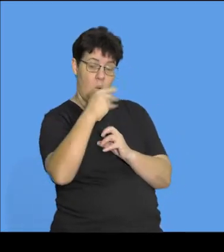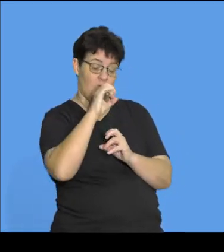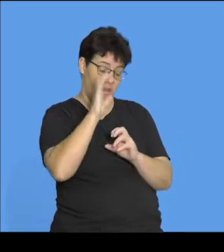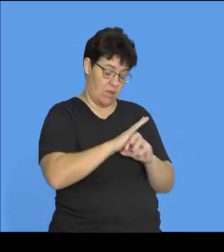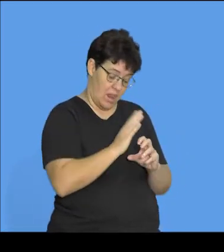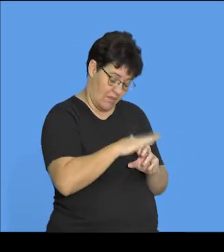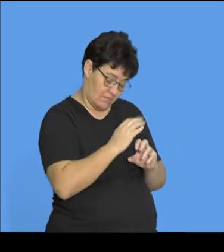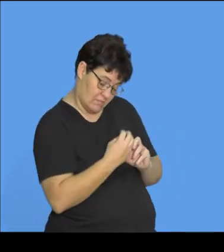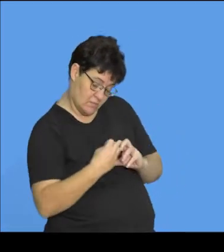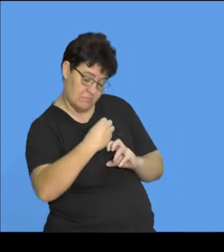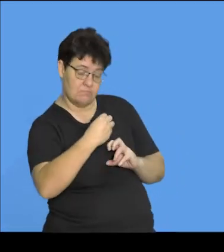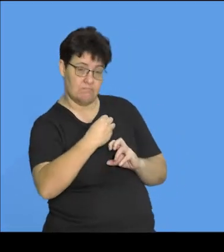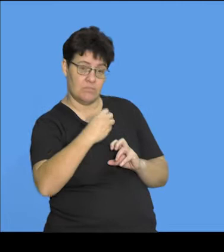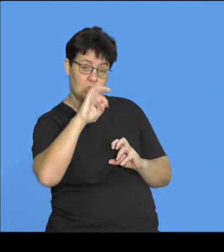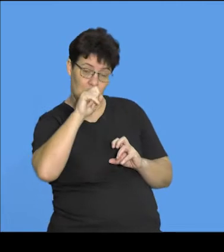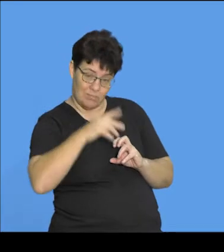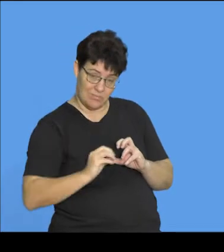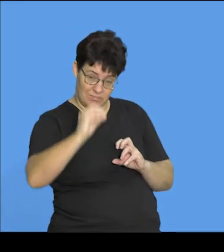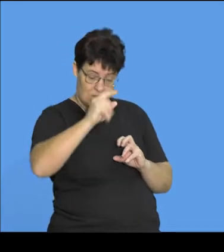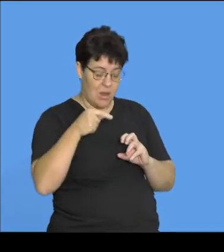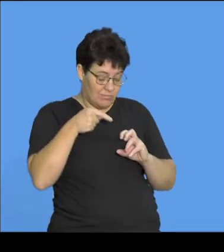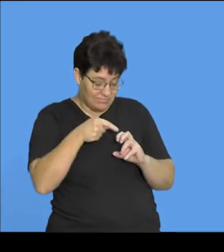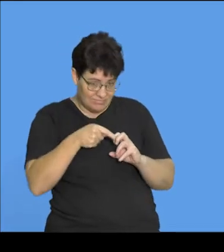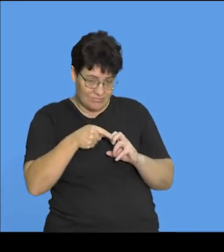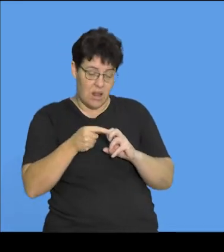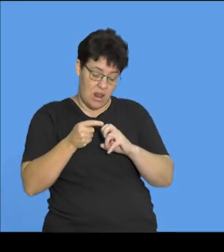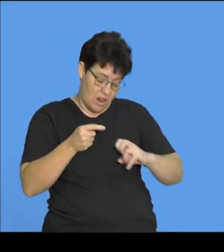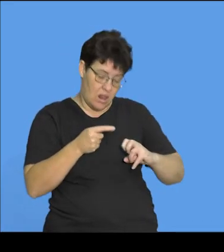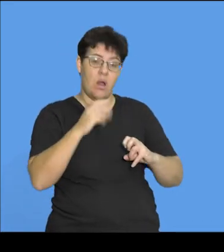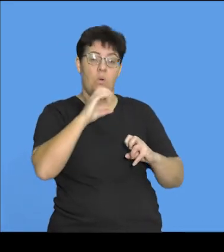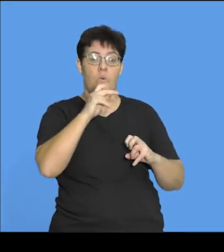that Graafian follicle is now called the corpus luteum.